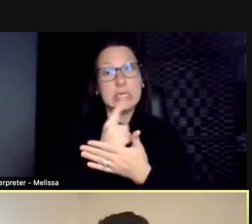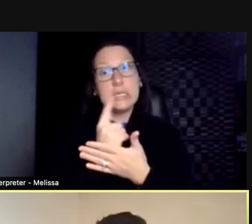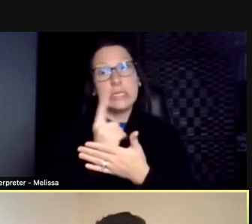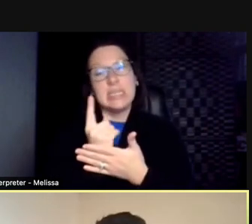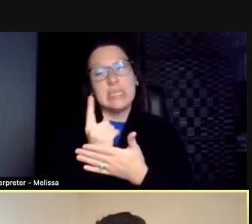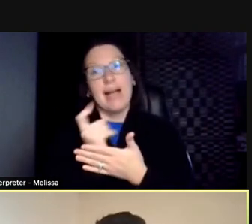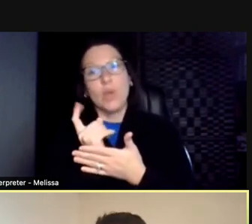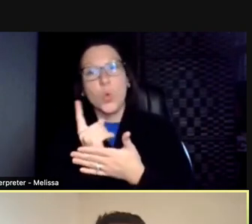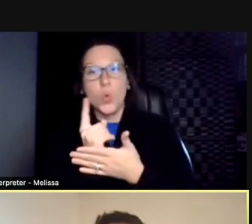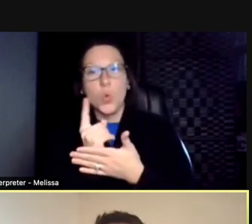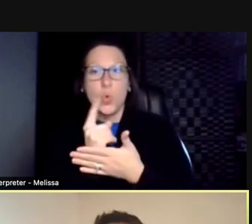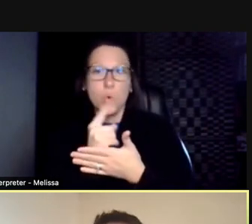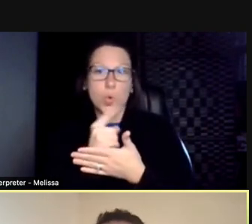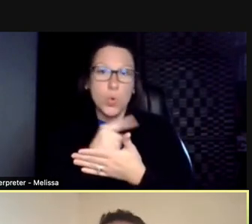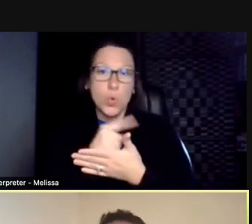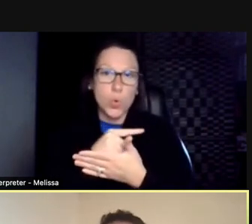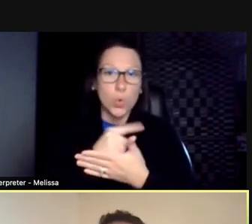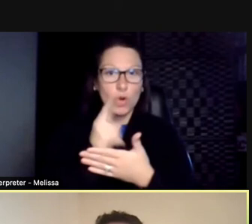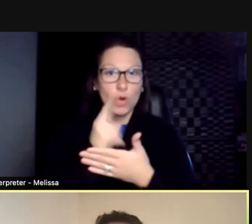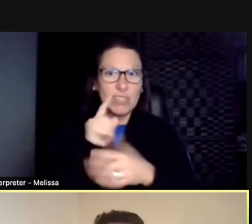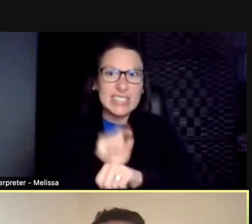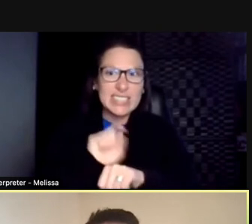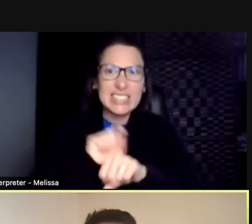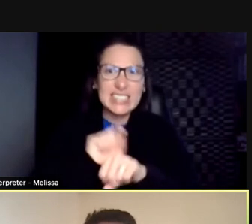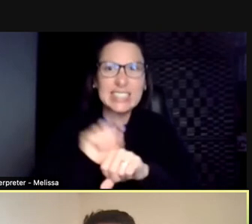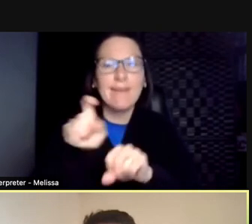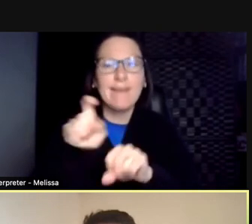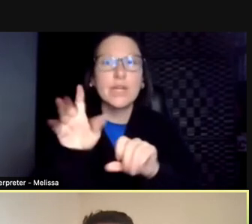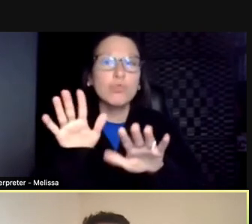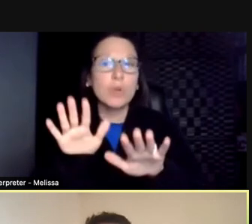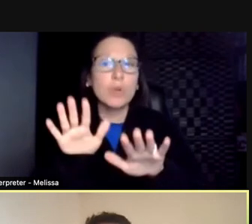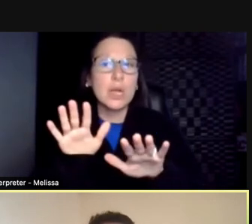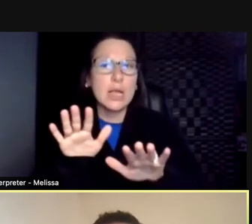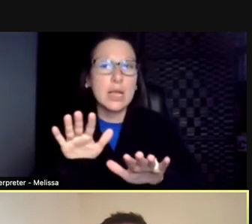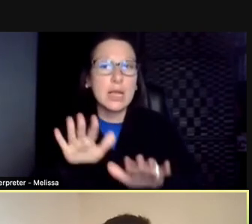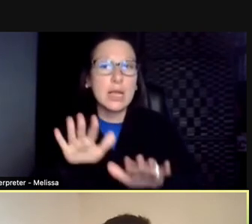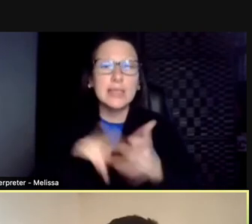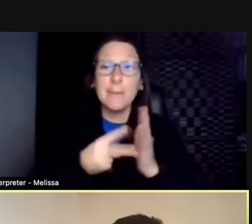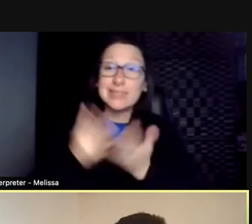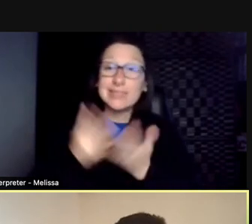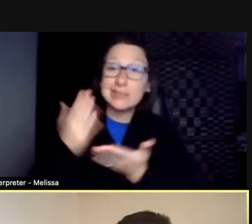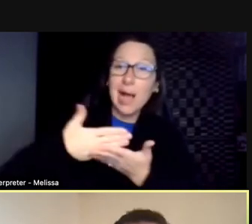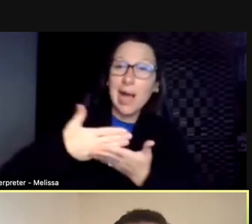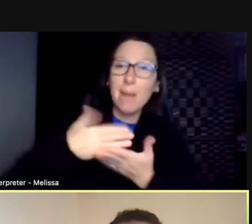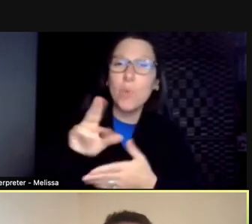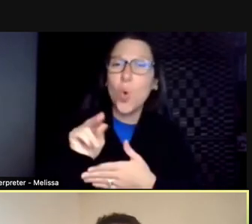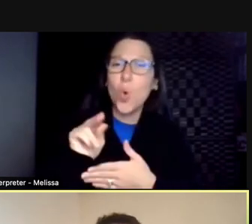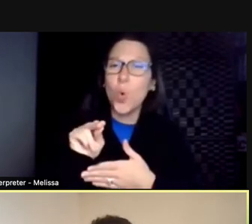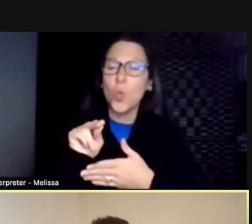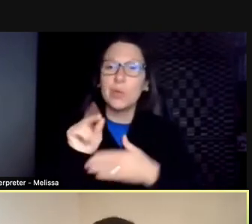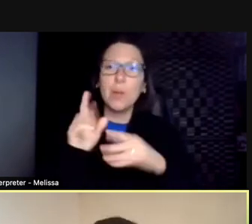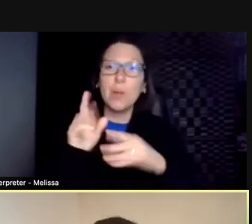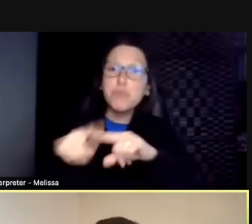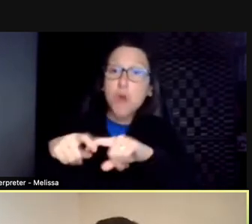down, right? And it doesn't mean stop completely. A visual break or a sensory break, it doesn't